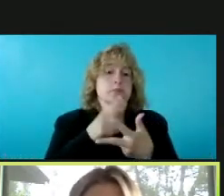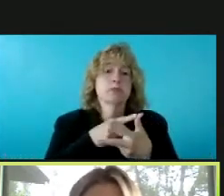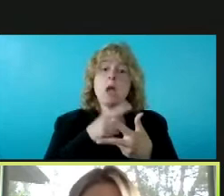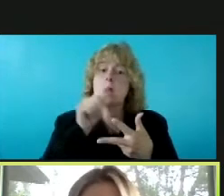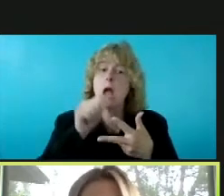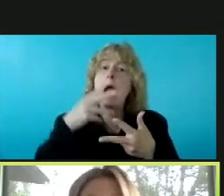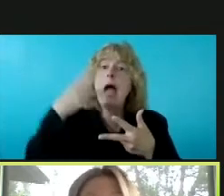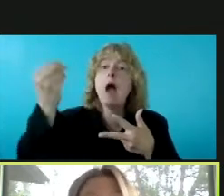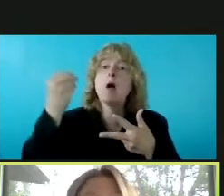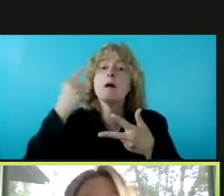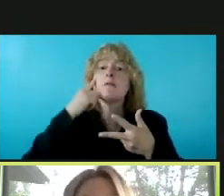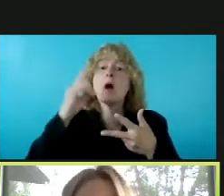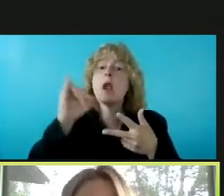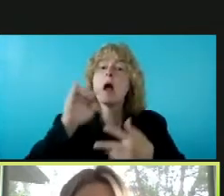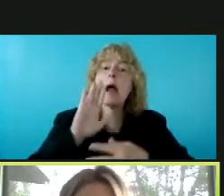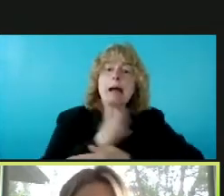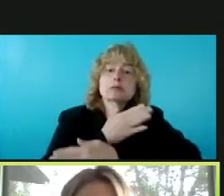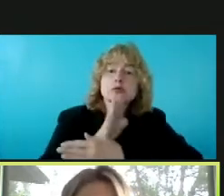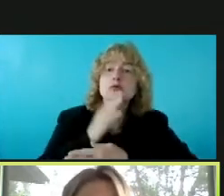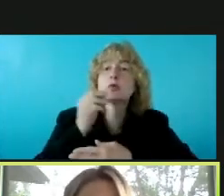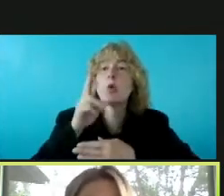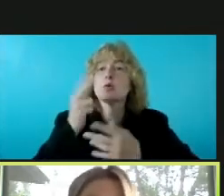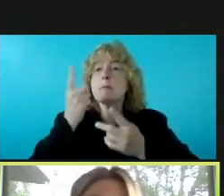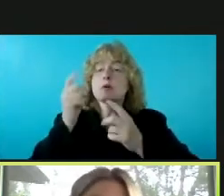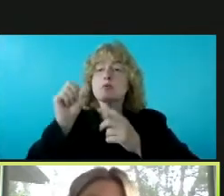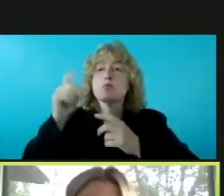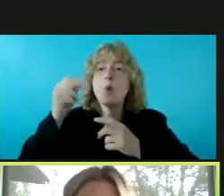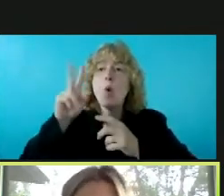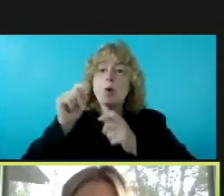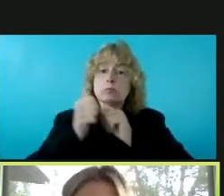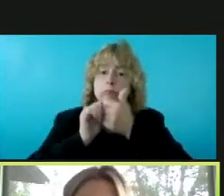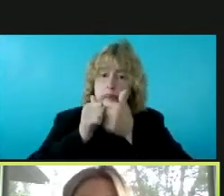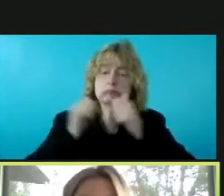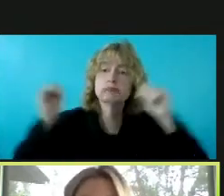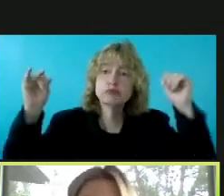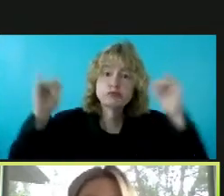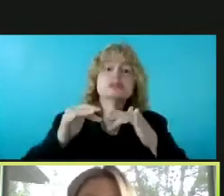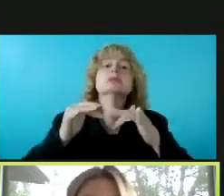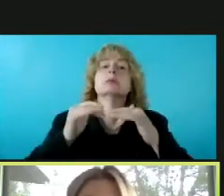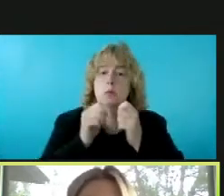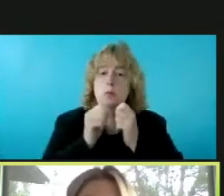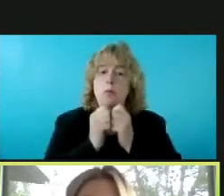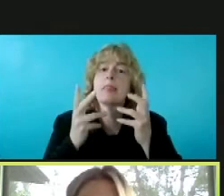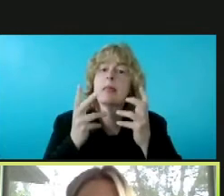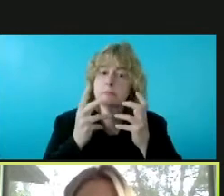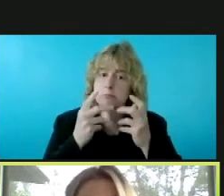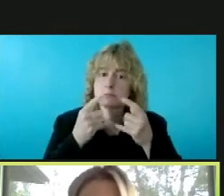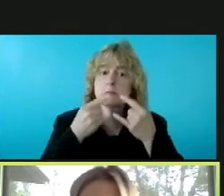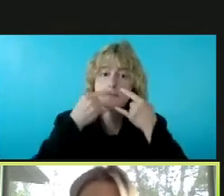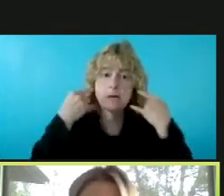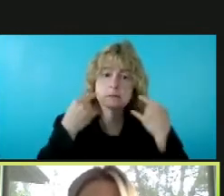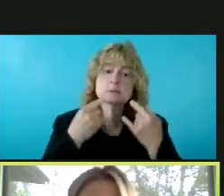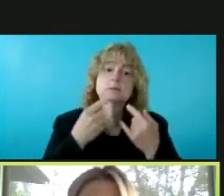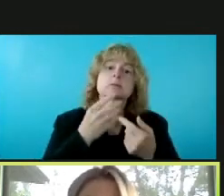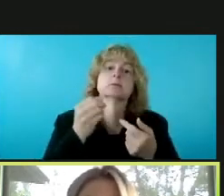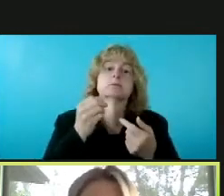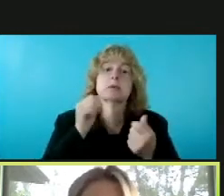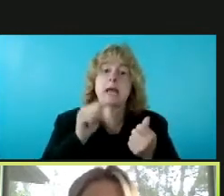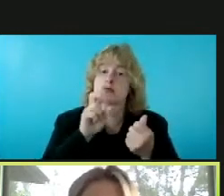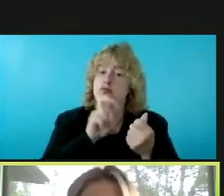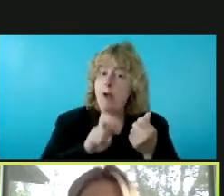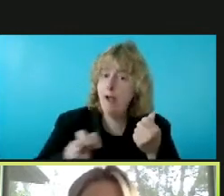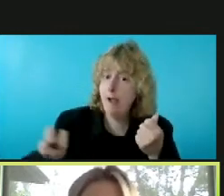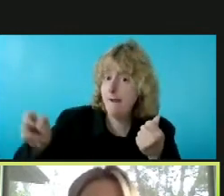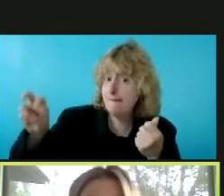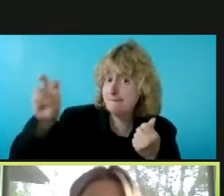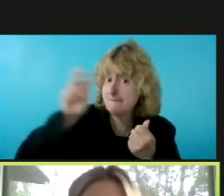fully vaccinated, and you can travel domestically without pre or post travel testing or quarantining, which is really